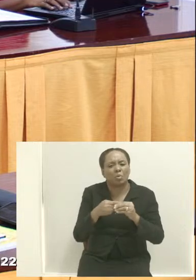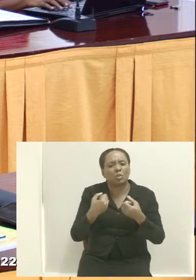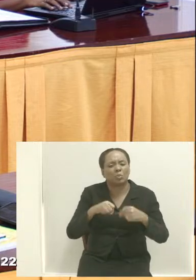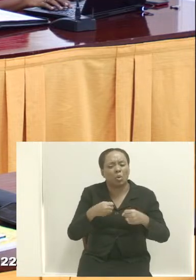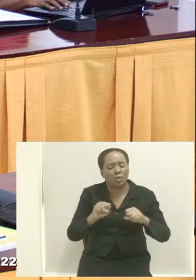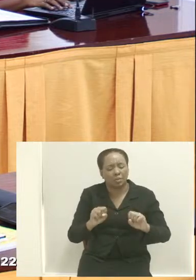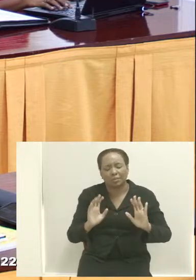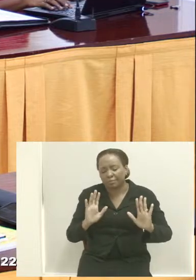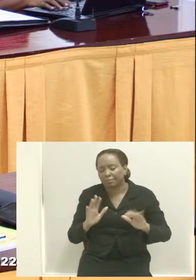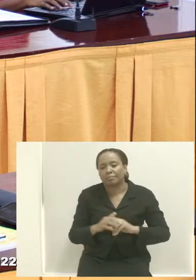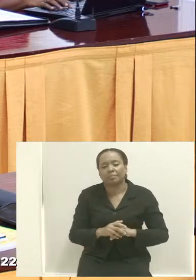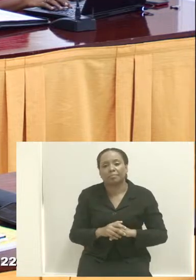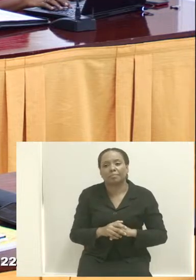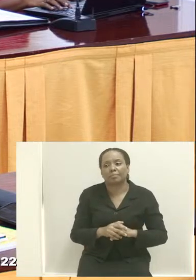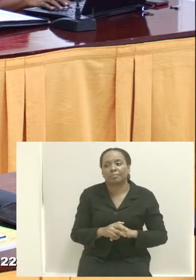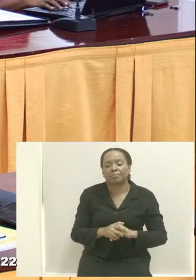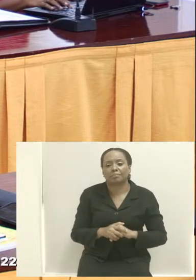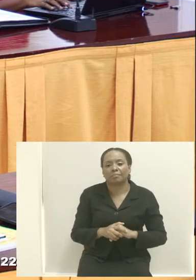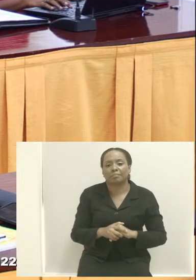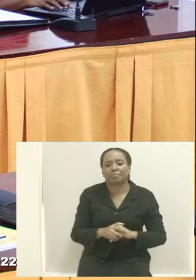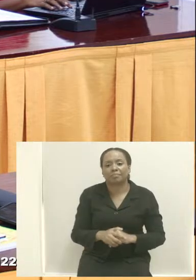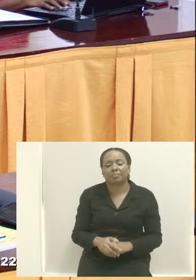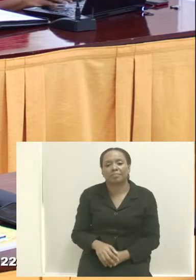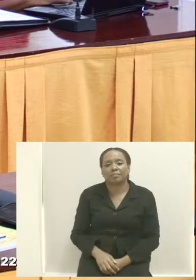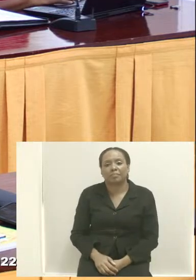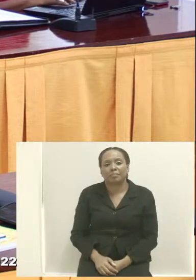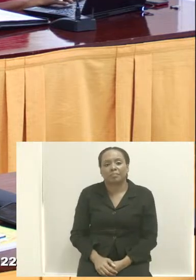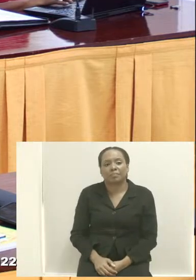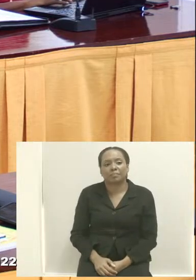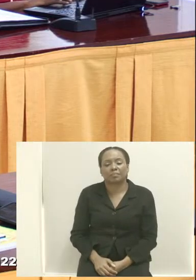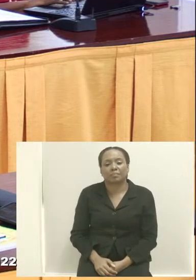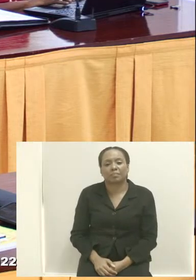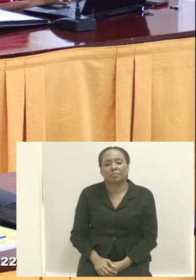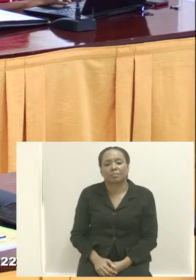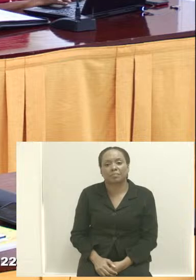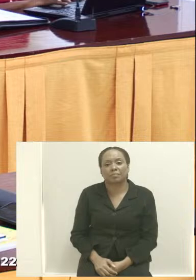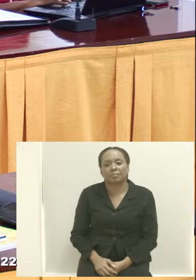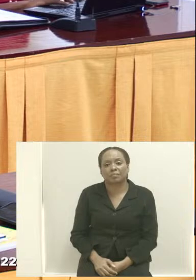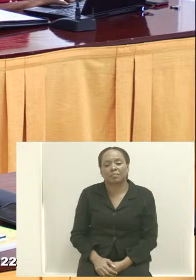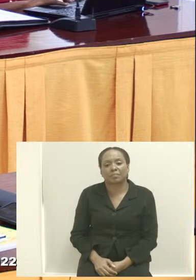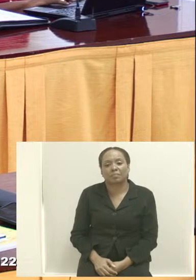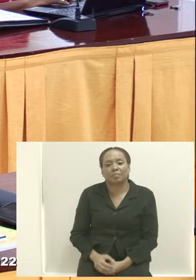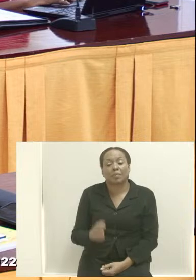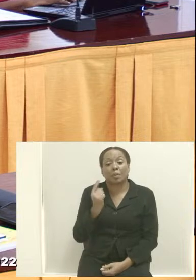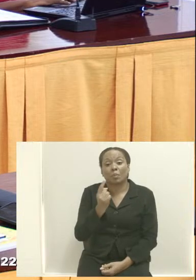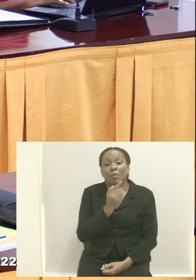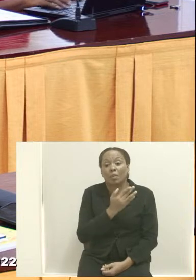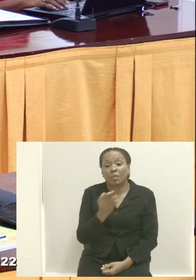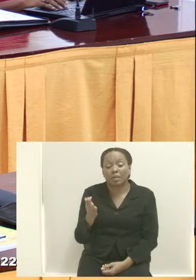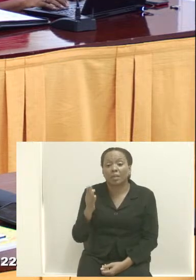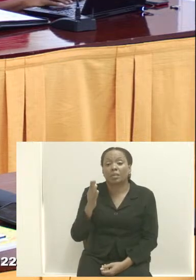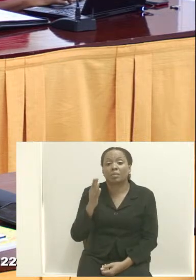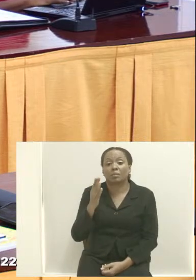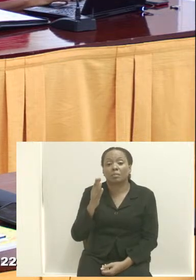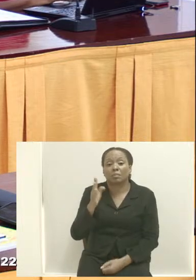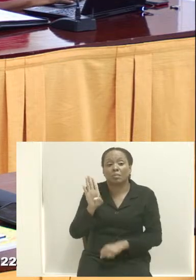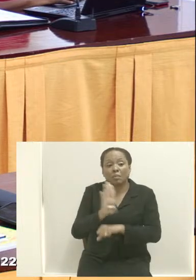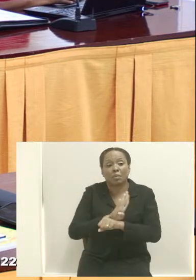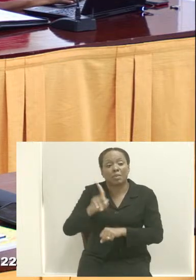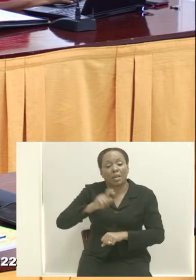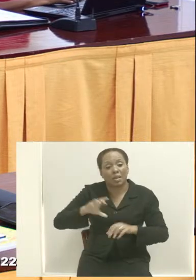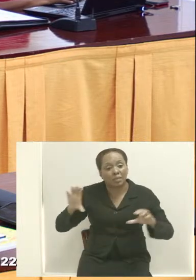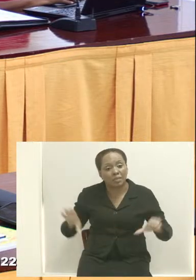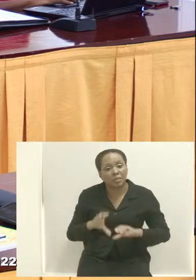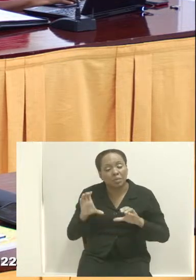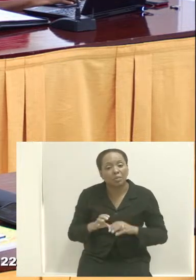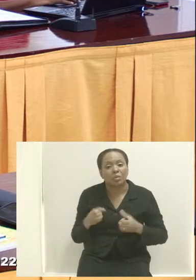One of the things that this country, in my view, has to do is to take sportsmen and sportswomen very seriously and stop making